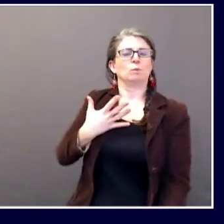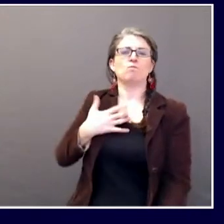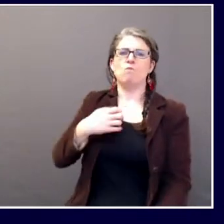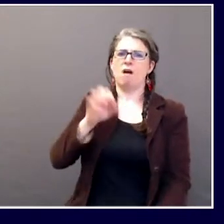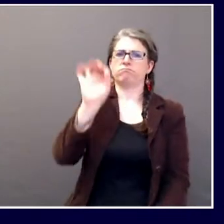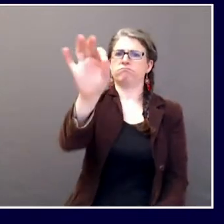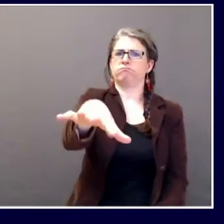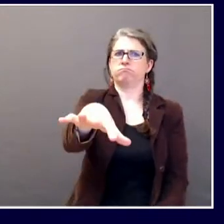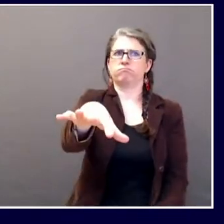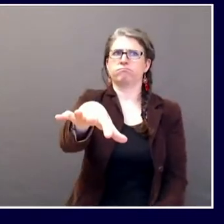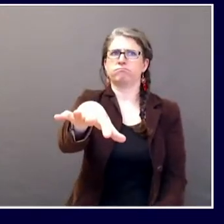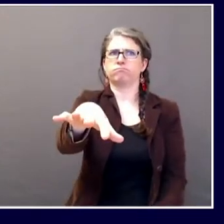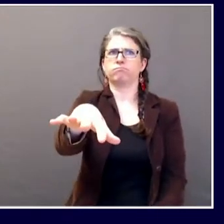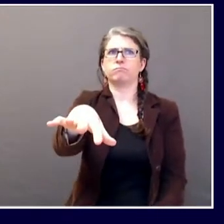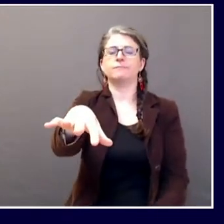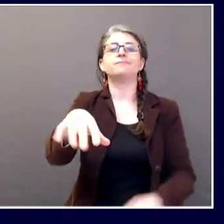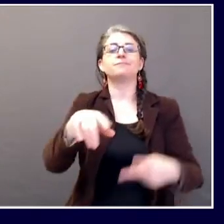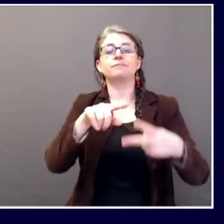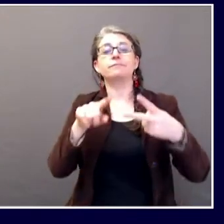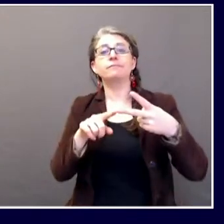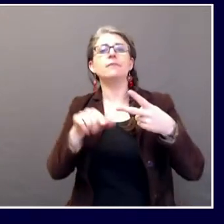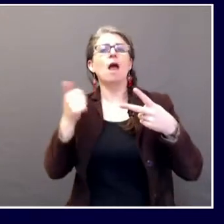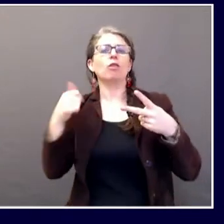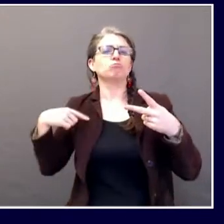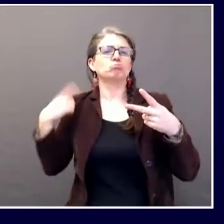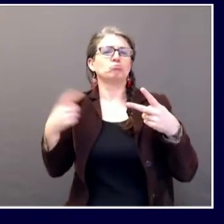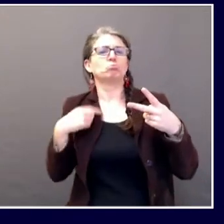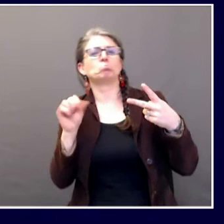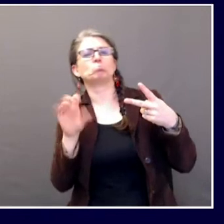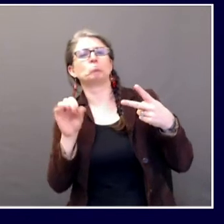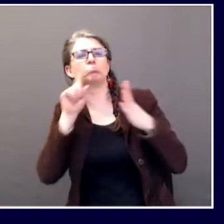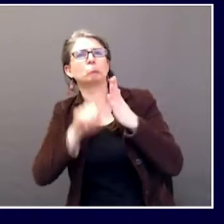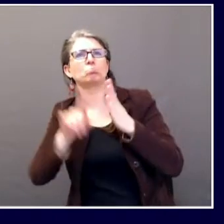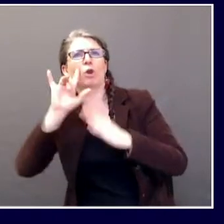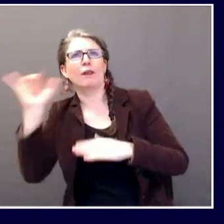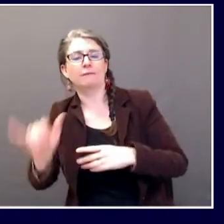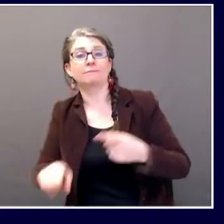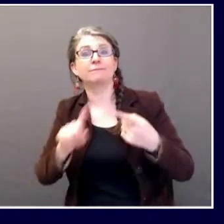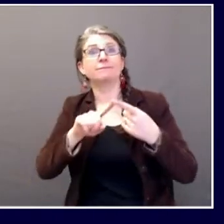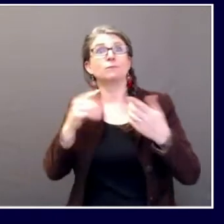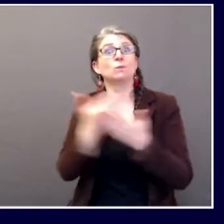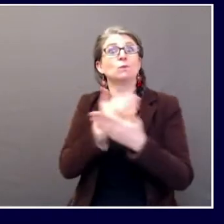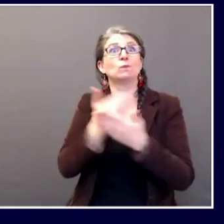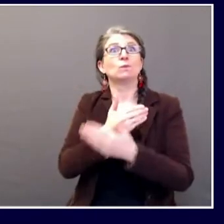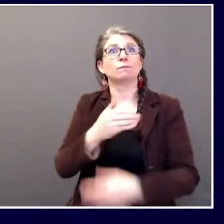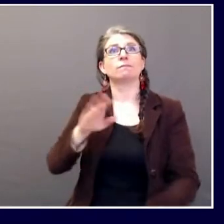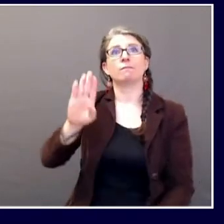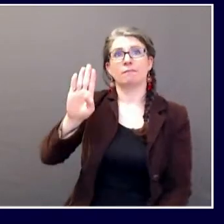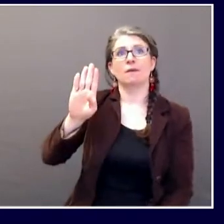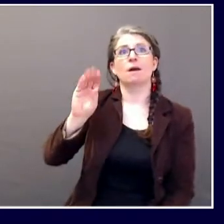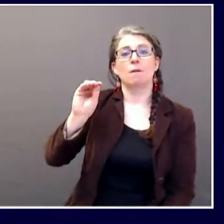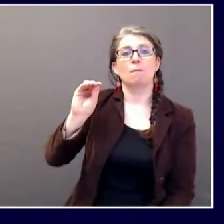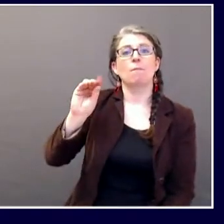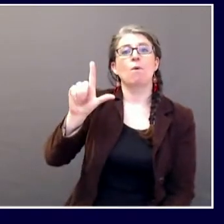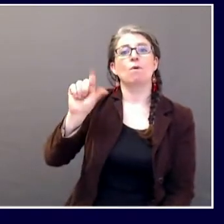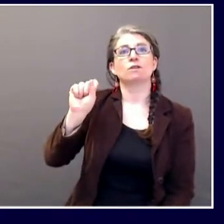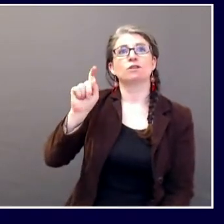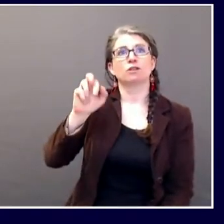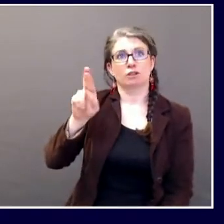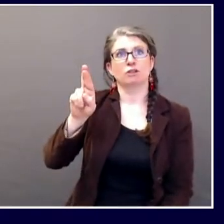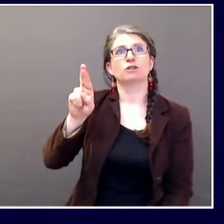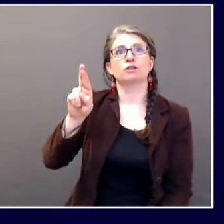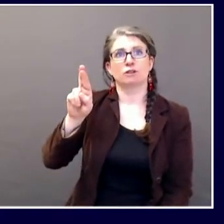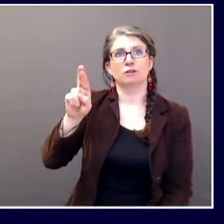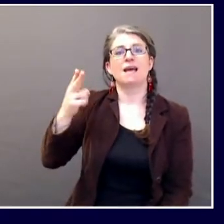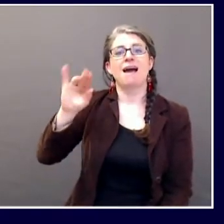on. The new outbreak is at Bolster Heights Healthcare, a residential care facility in Auburn, where we are aware